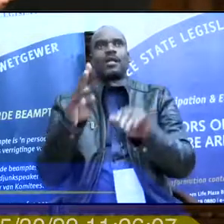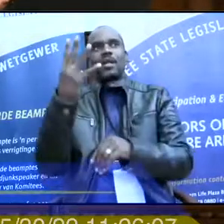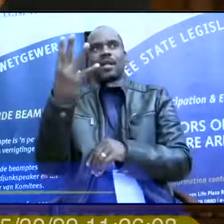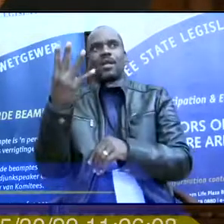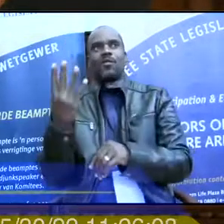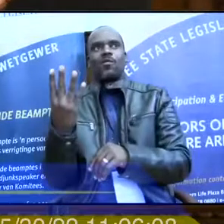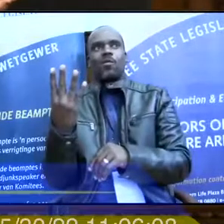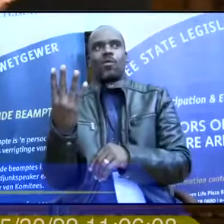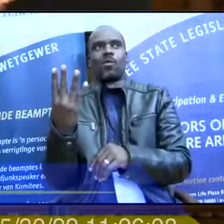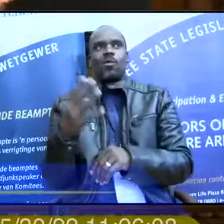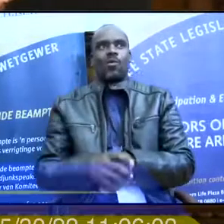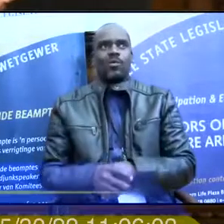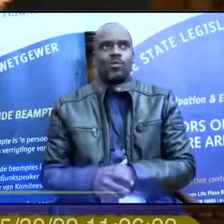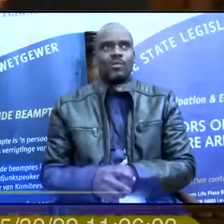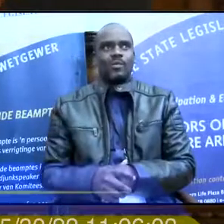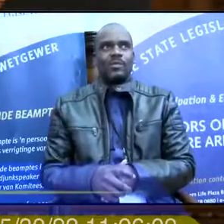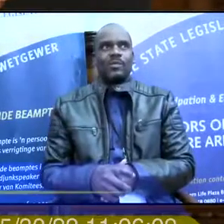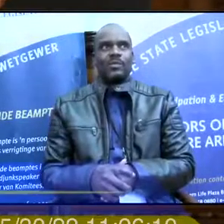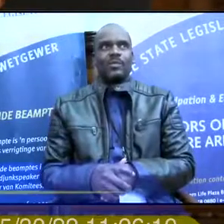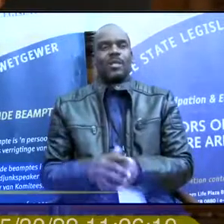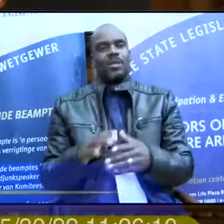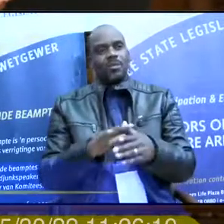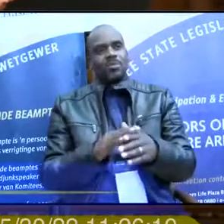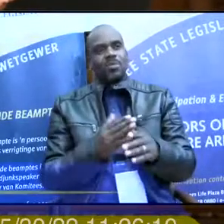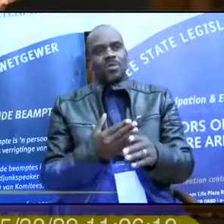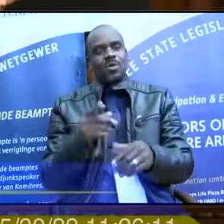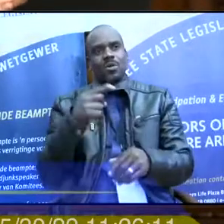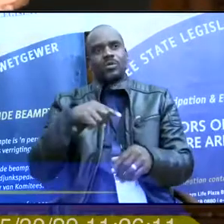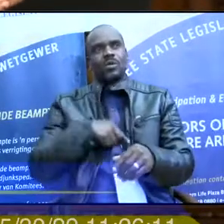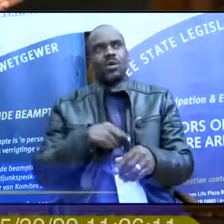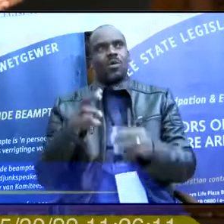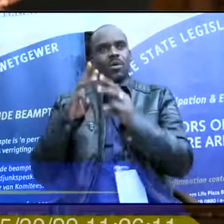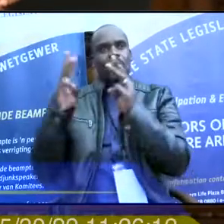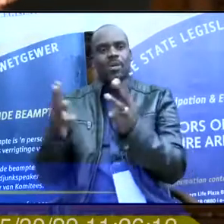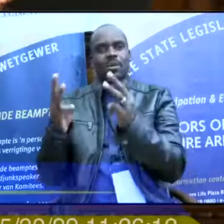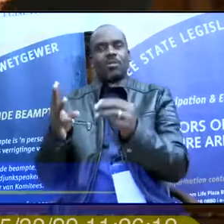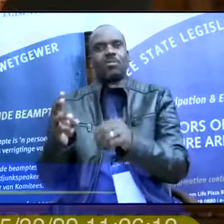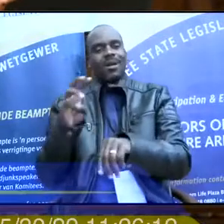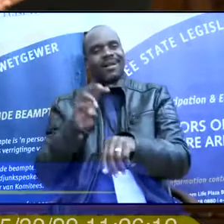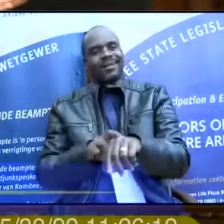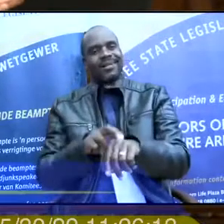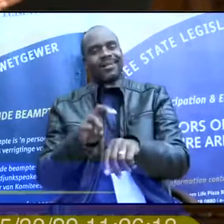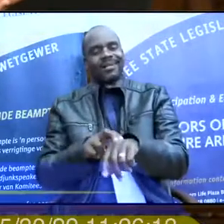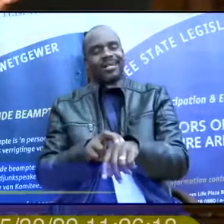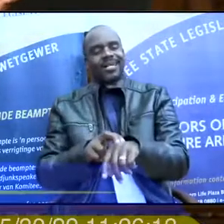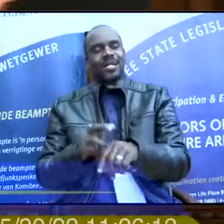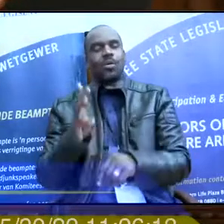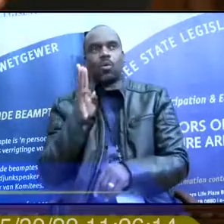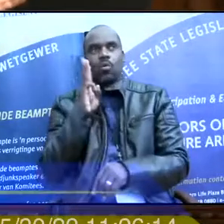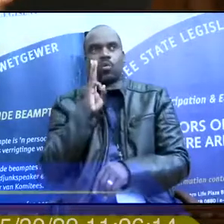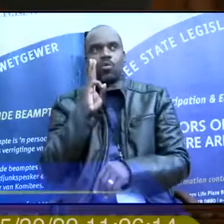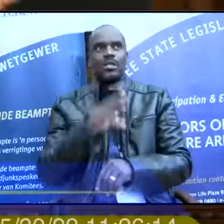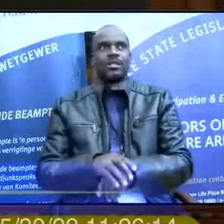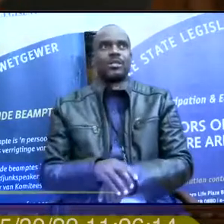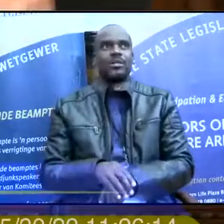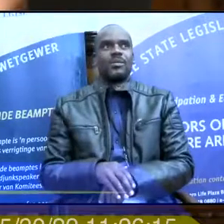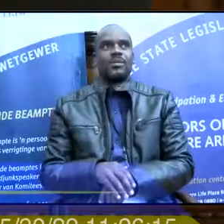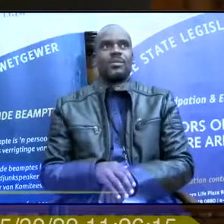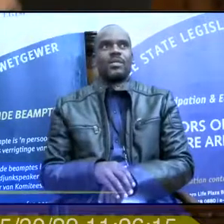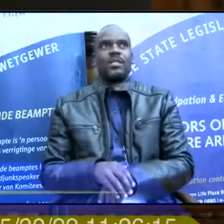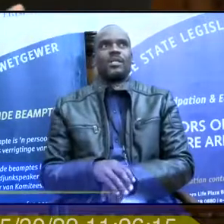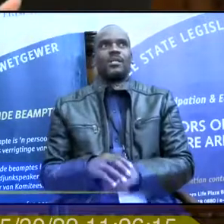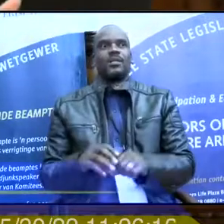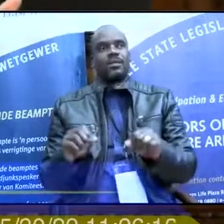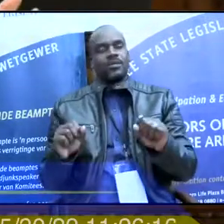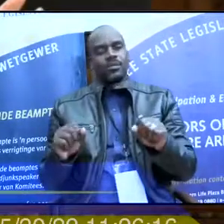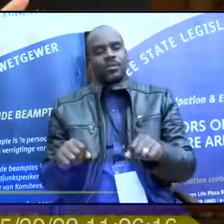deal with additional infrastructure because our people wanted water and immediately and we've had to deal with